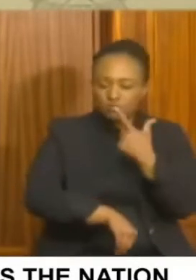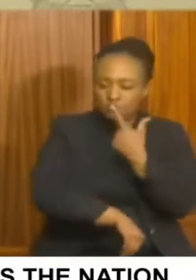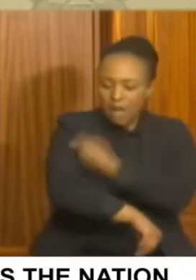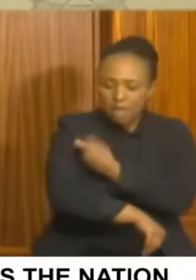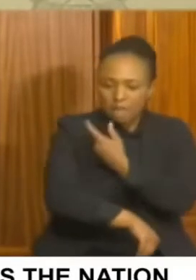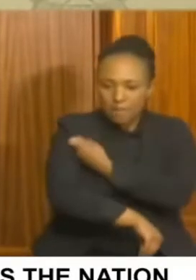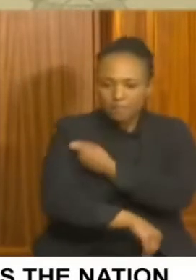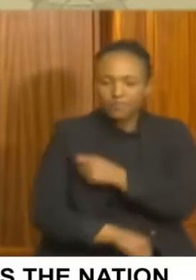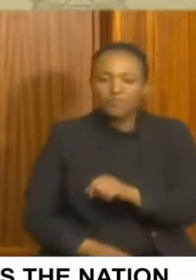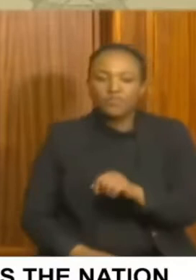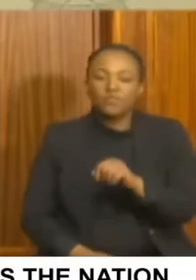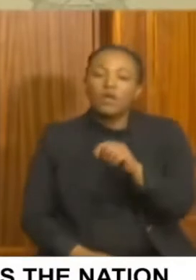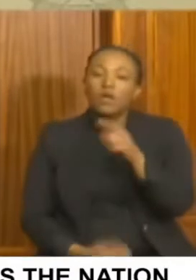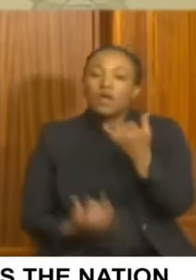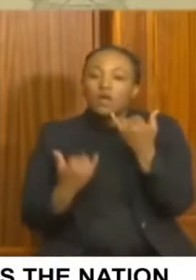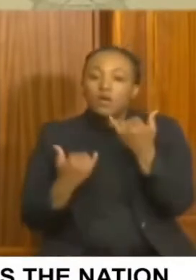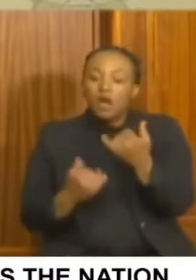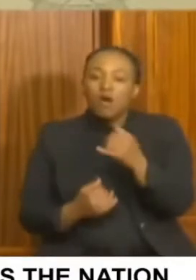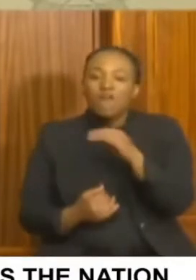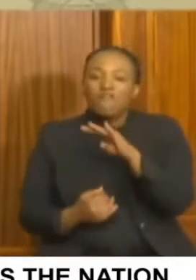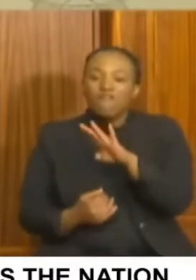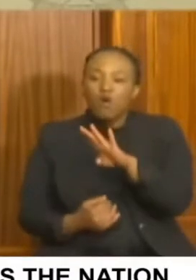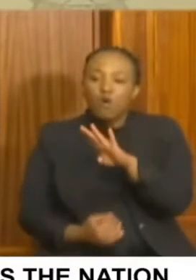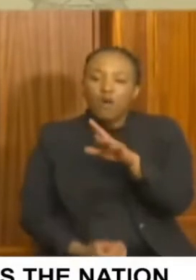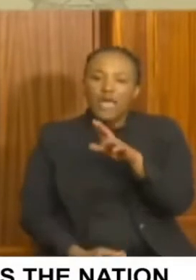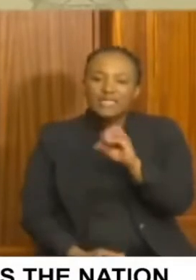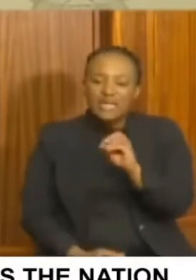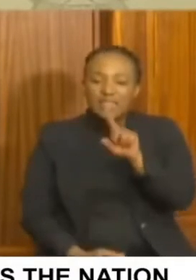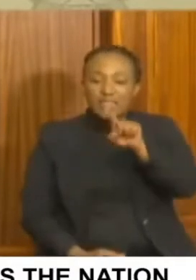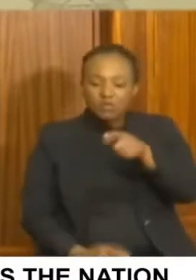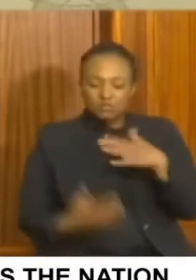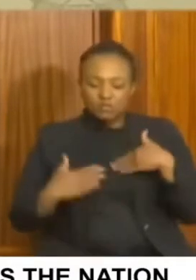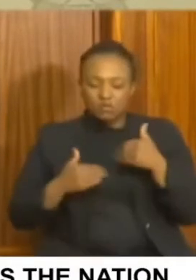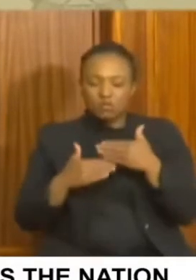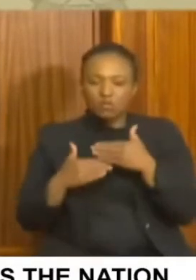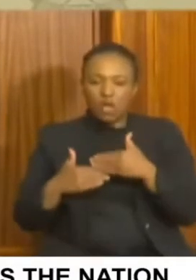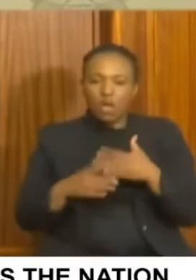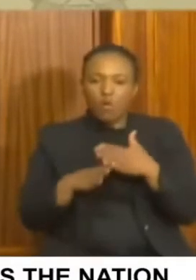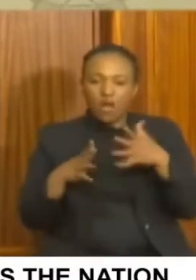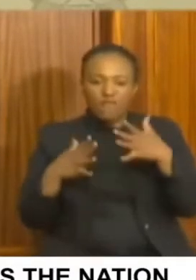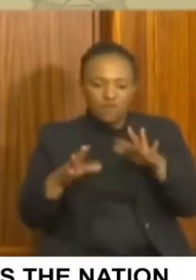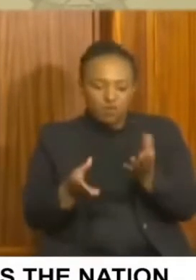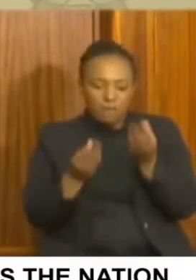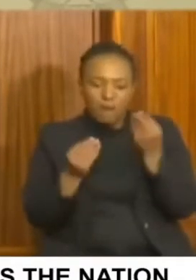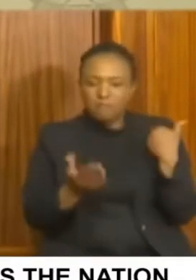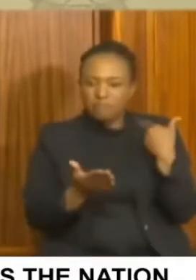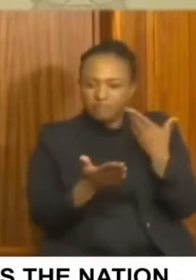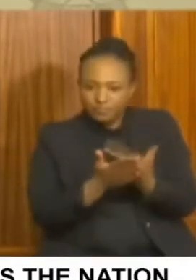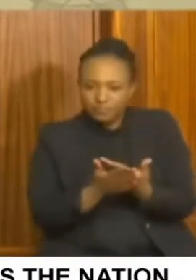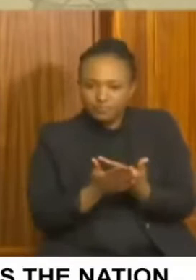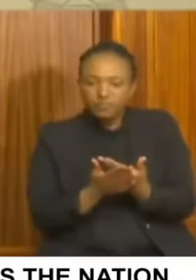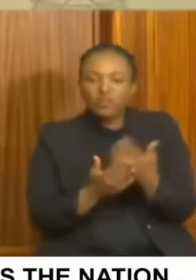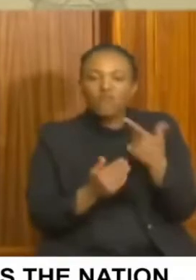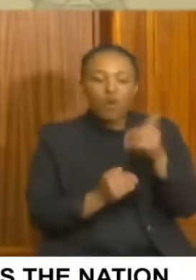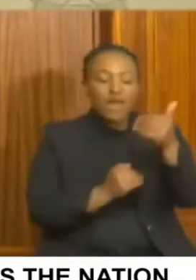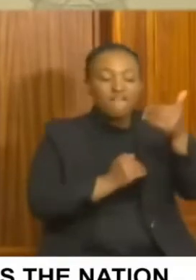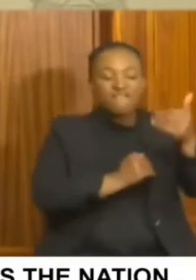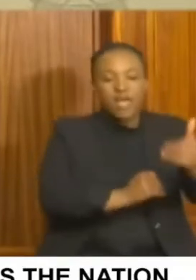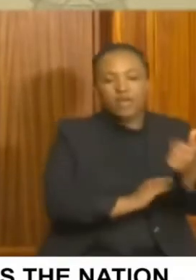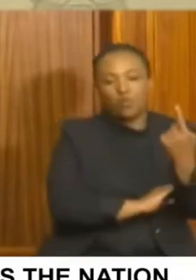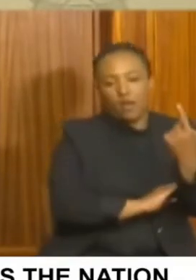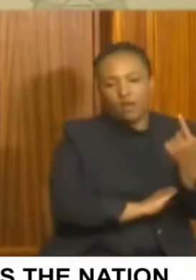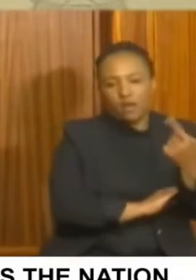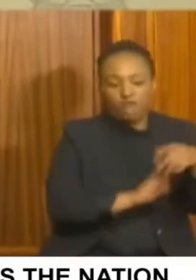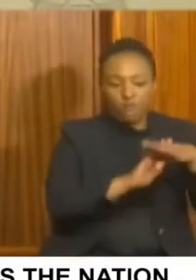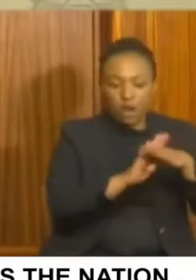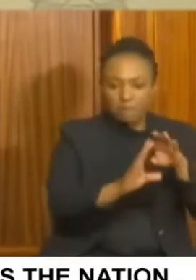480,000 health workers have received the Johnson & Johnson vaccine to date as part of phase one of the program. Did